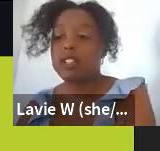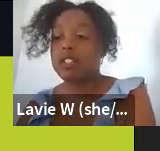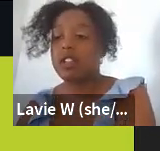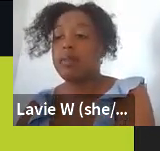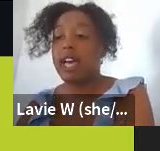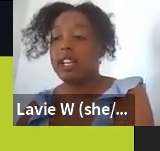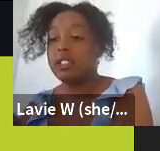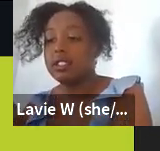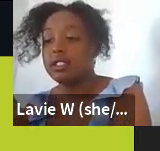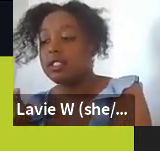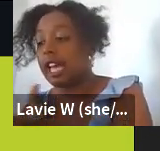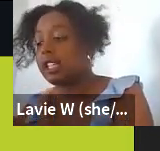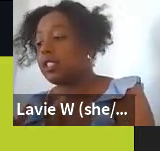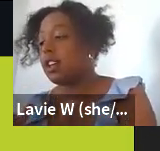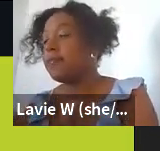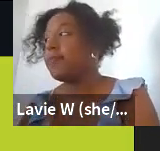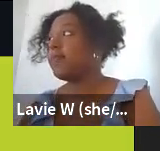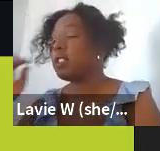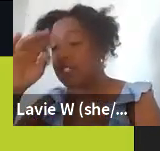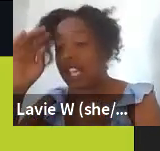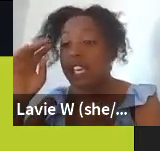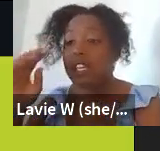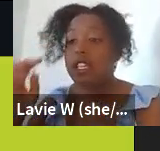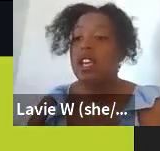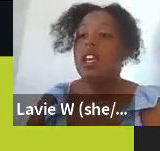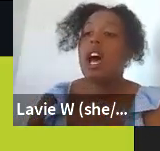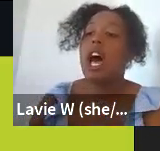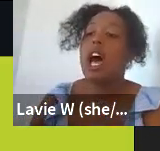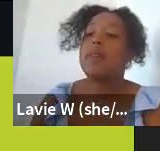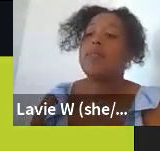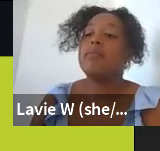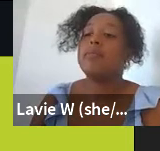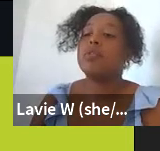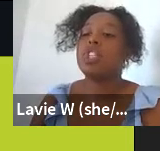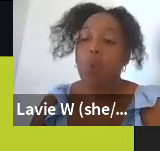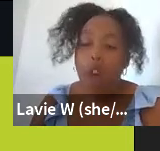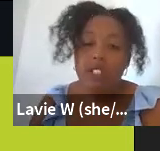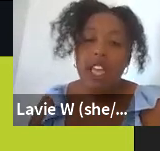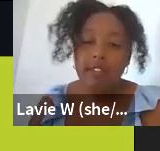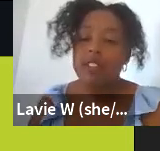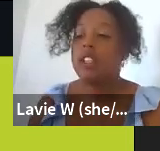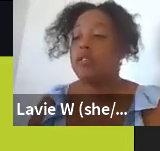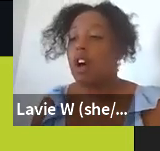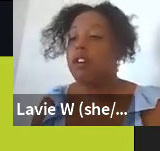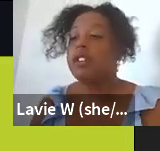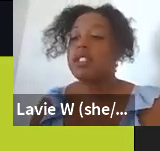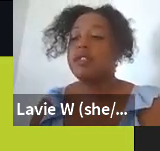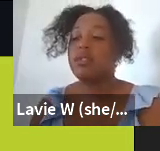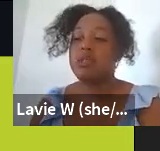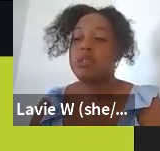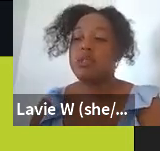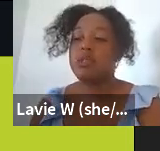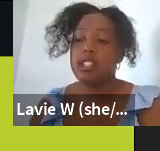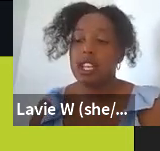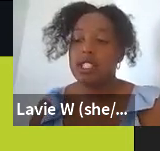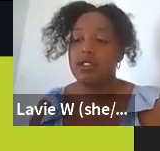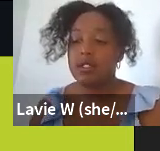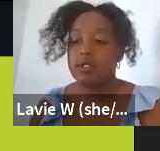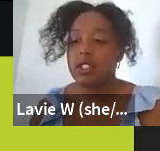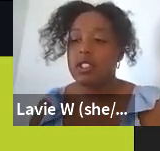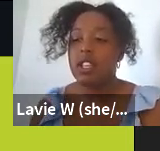anti-Black racism and society, she was heavily involved in the civil rights movements in